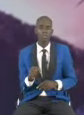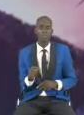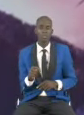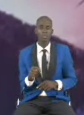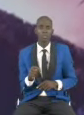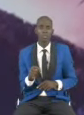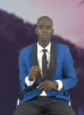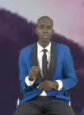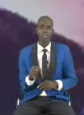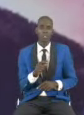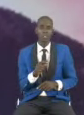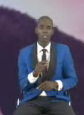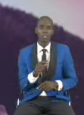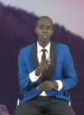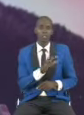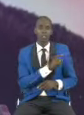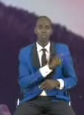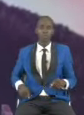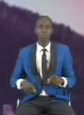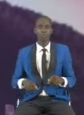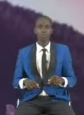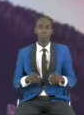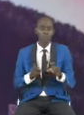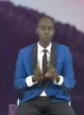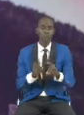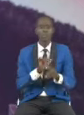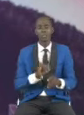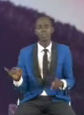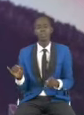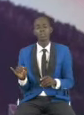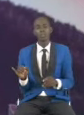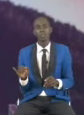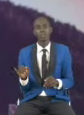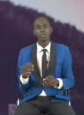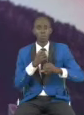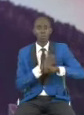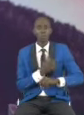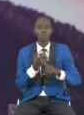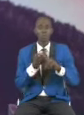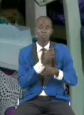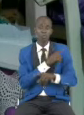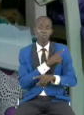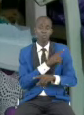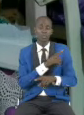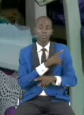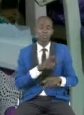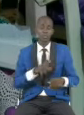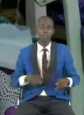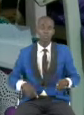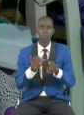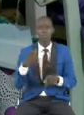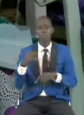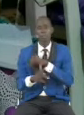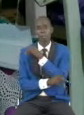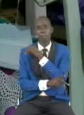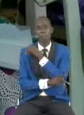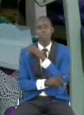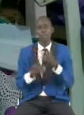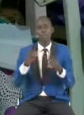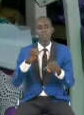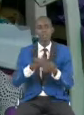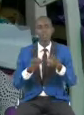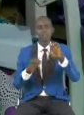the Passover. Protection from the Lord during the Passover. Exodus chapter 12,